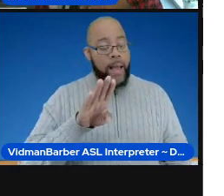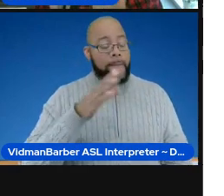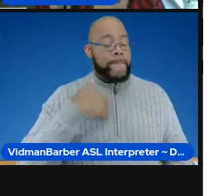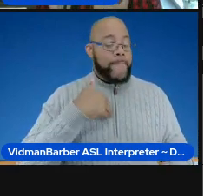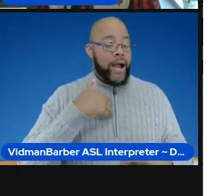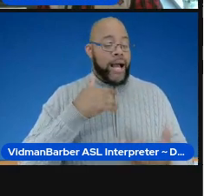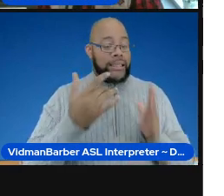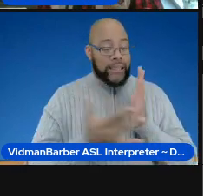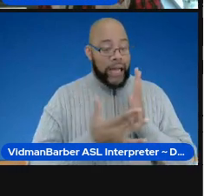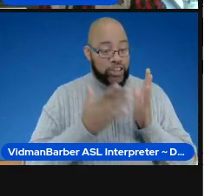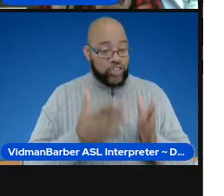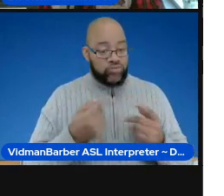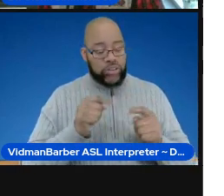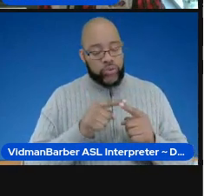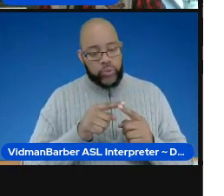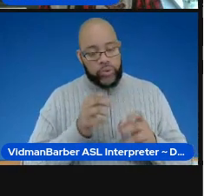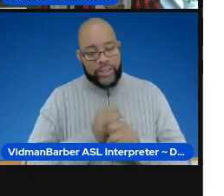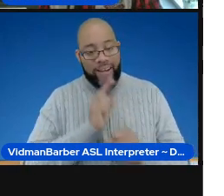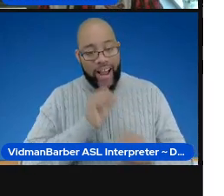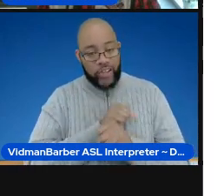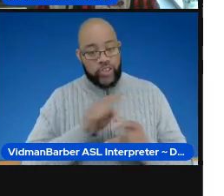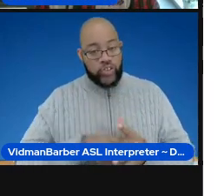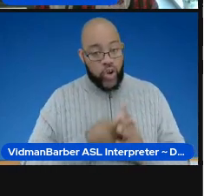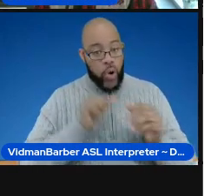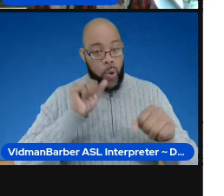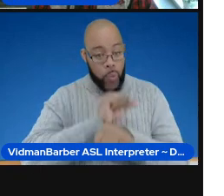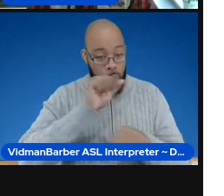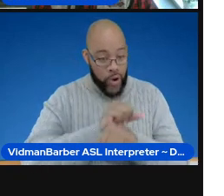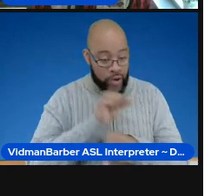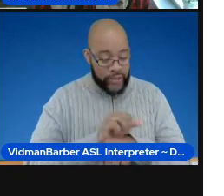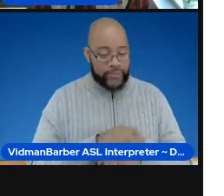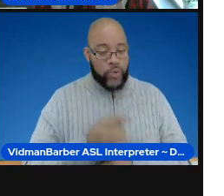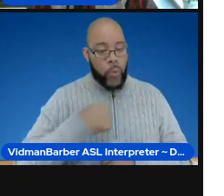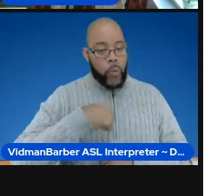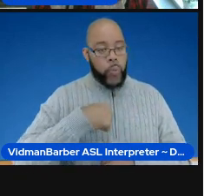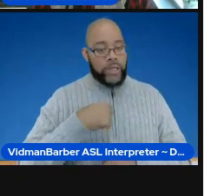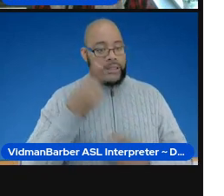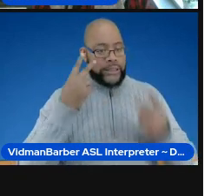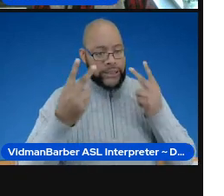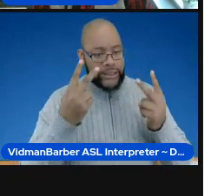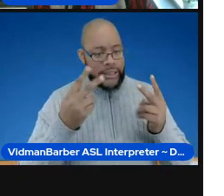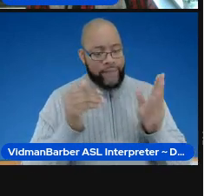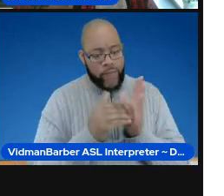technicians trying to get this to actually start working, we were seeing